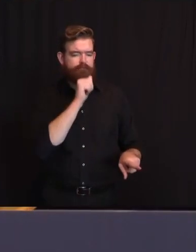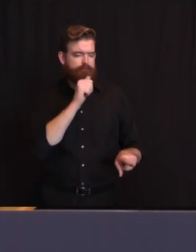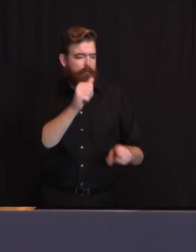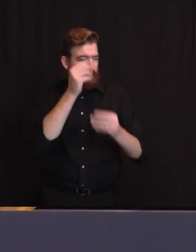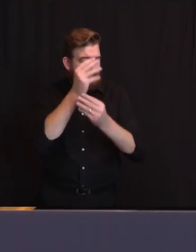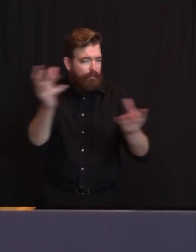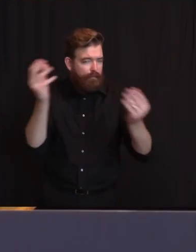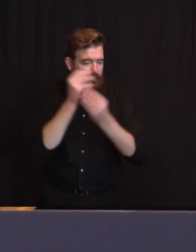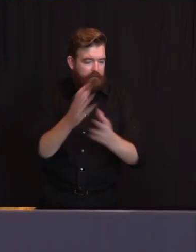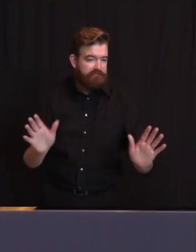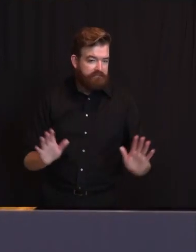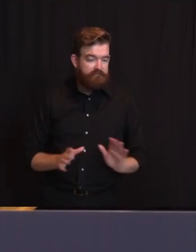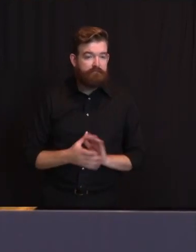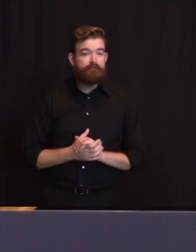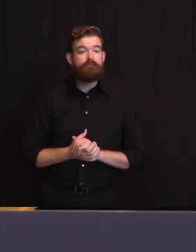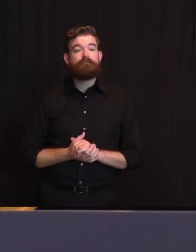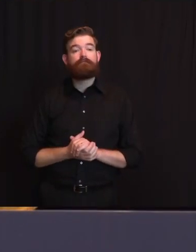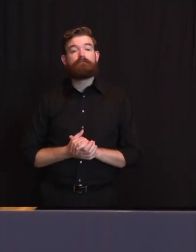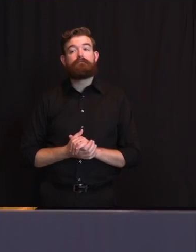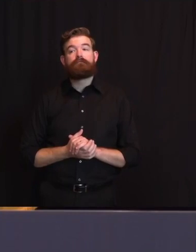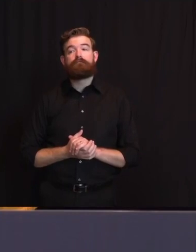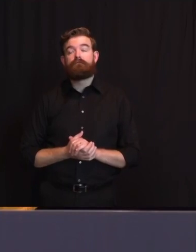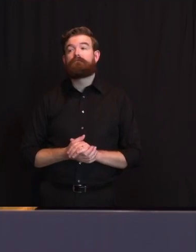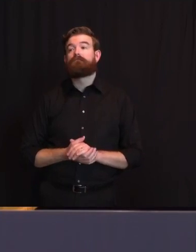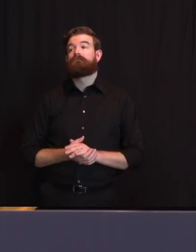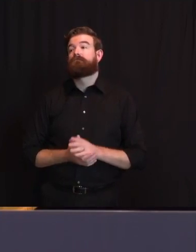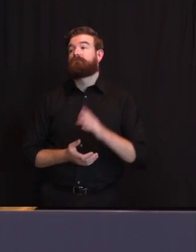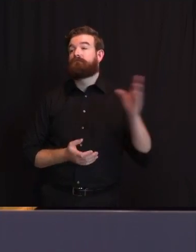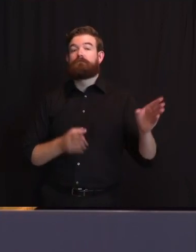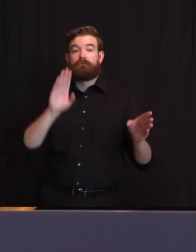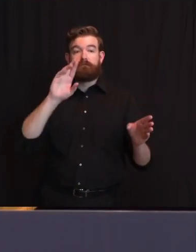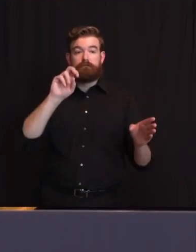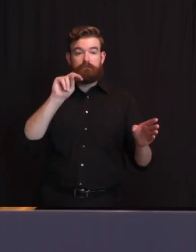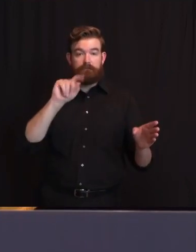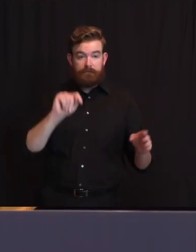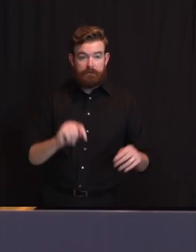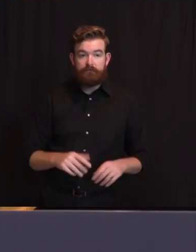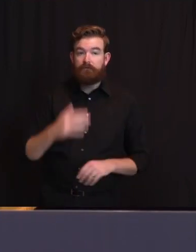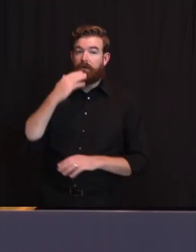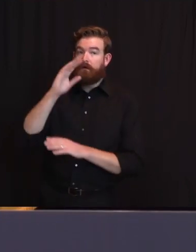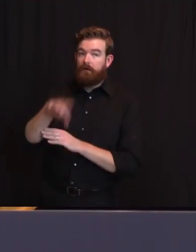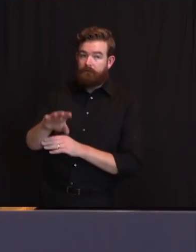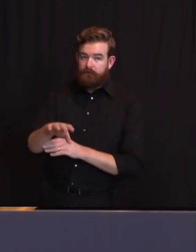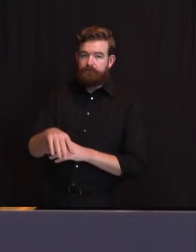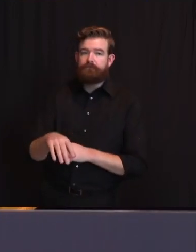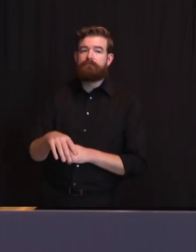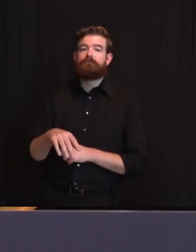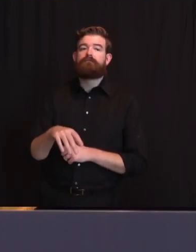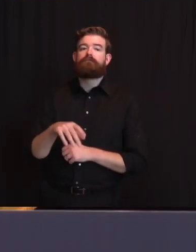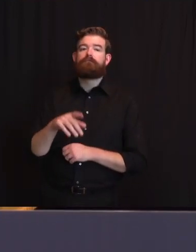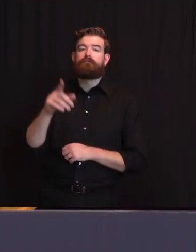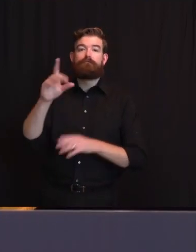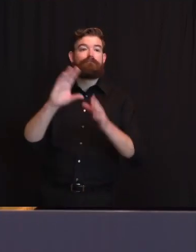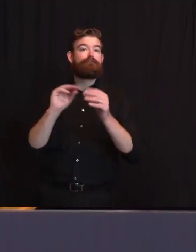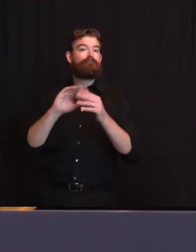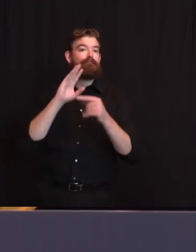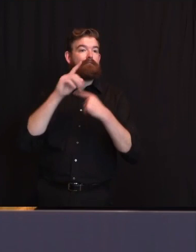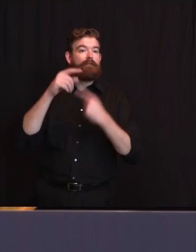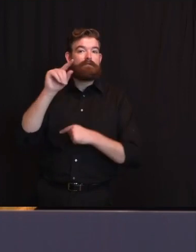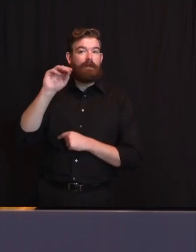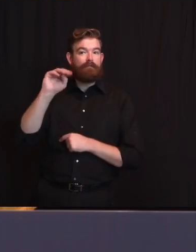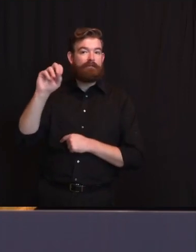afternoon. Good afternoon. Thanks for the Tom Seaver comments. Will you, Governor, be dining